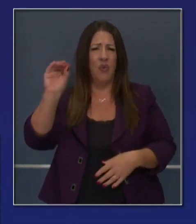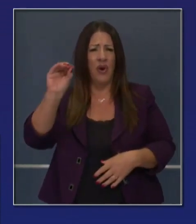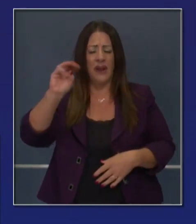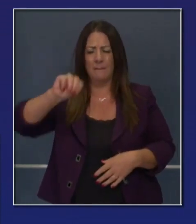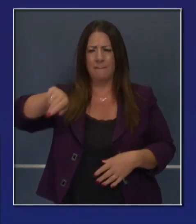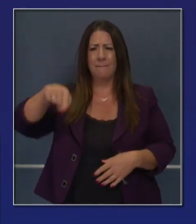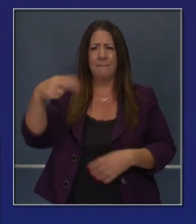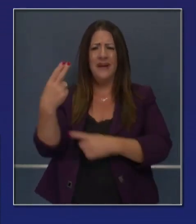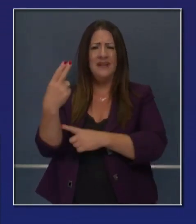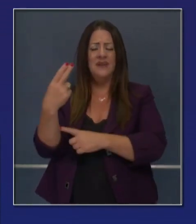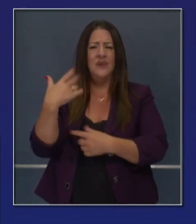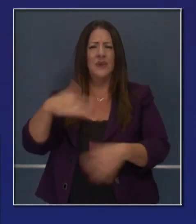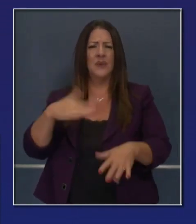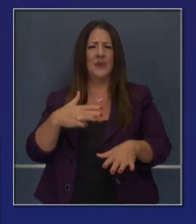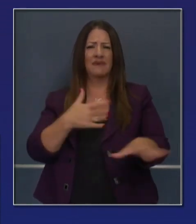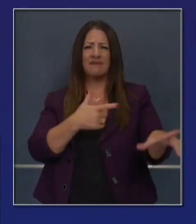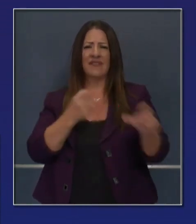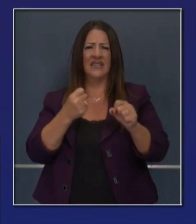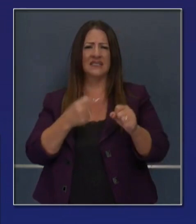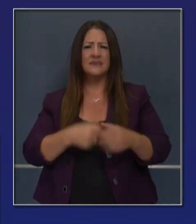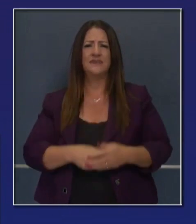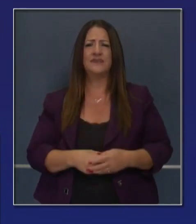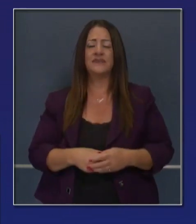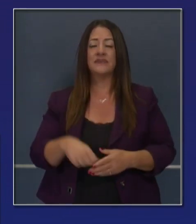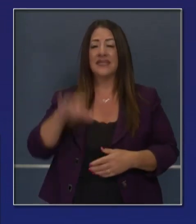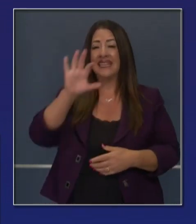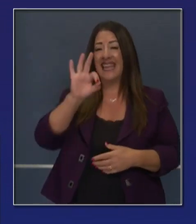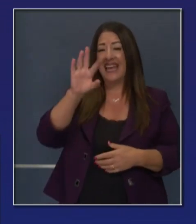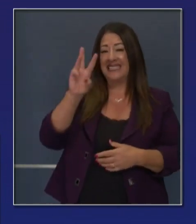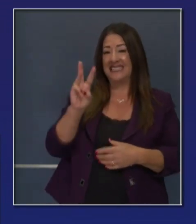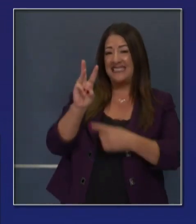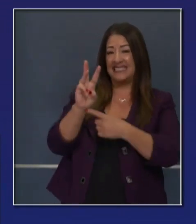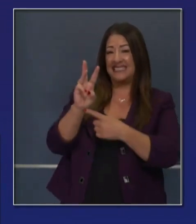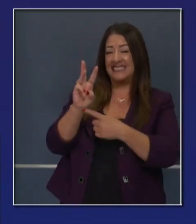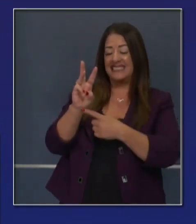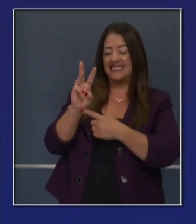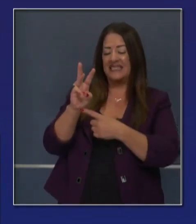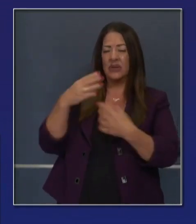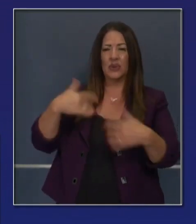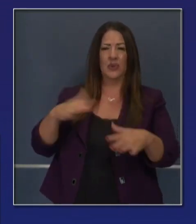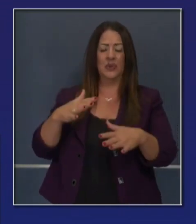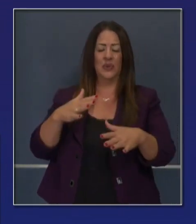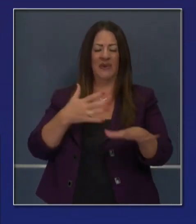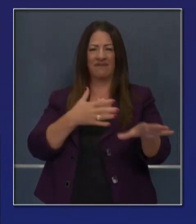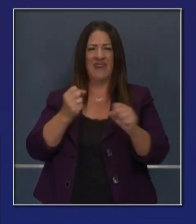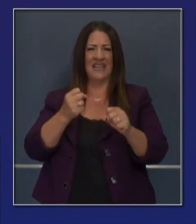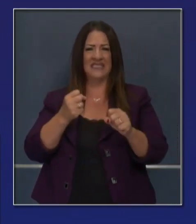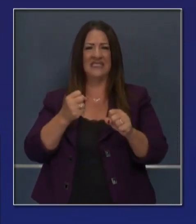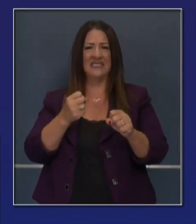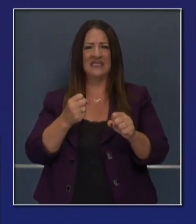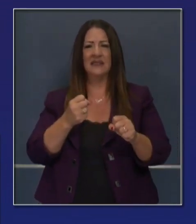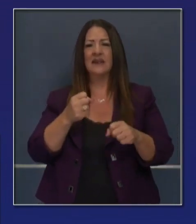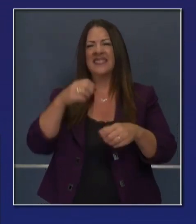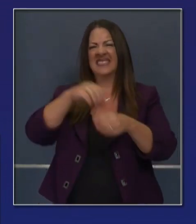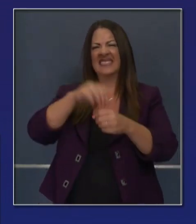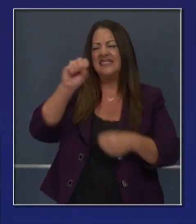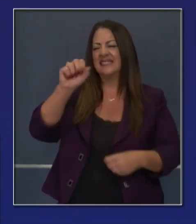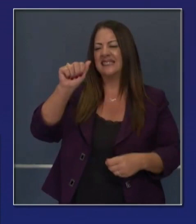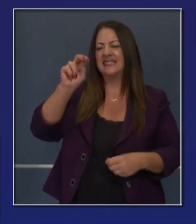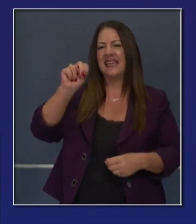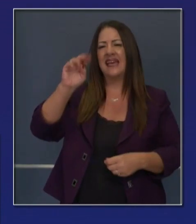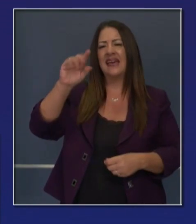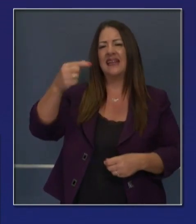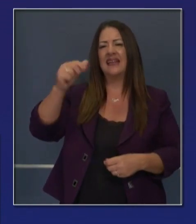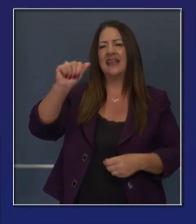hour wind gusts, 96 mile an hour wind gusts around the San Gabriel Mountains. And of course, those of you down in Orange County